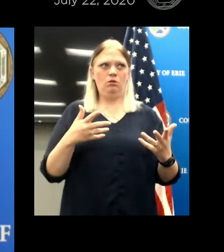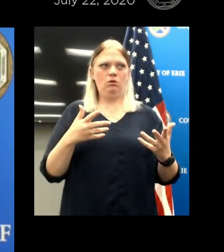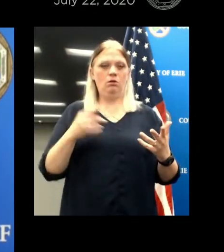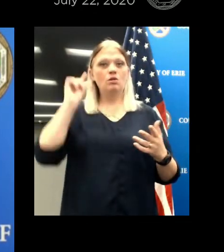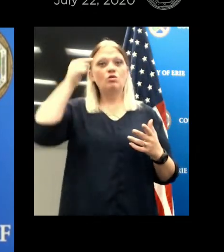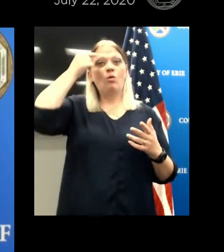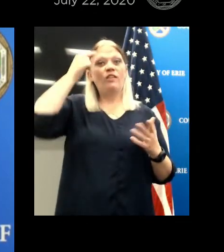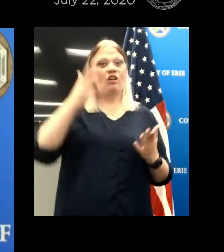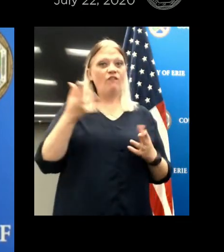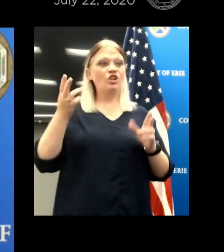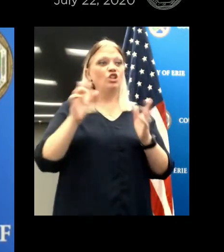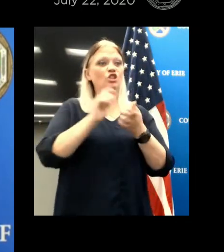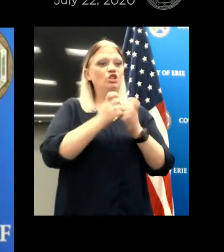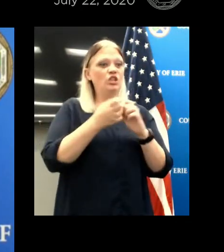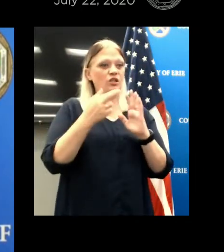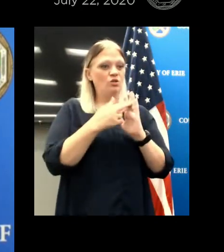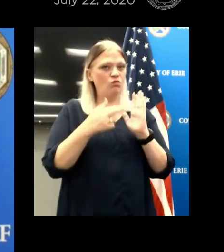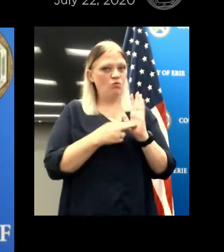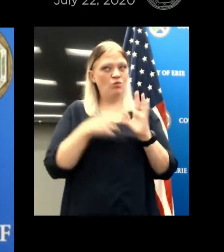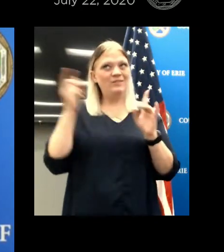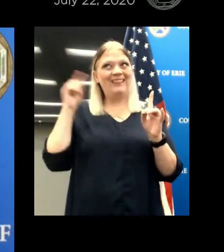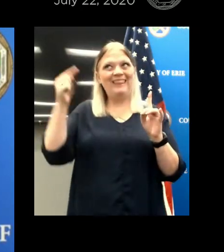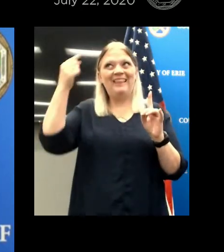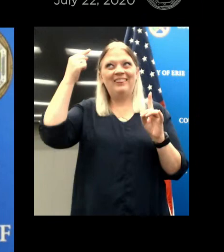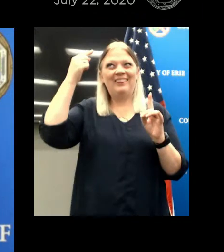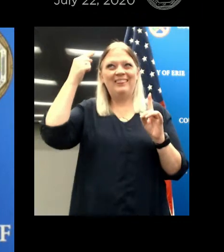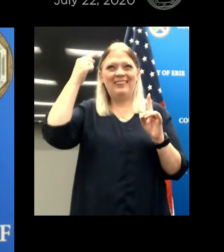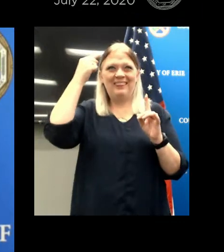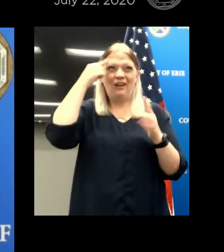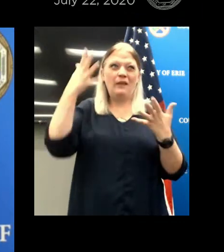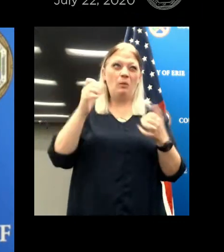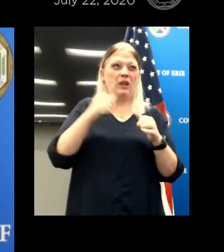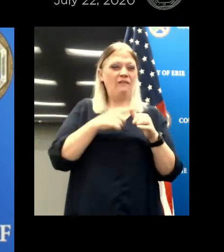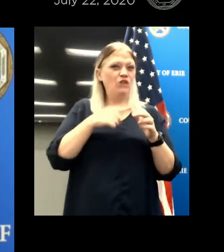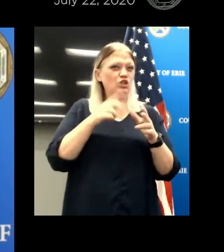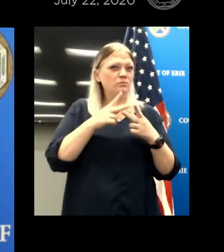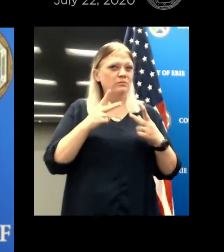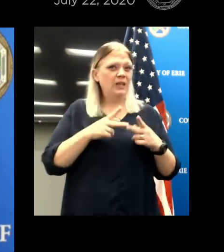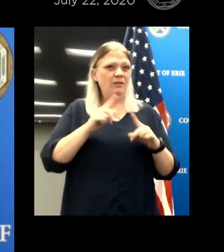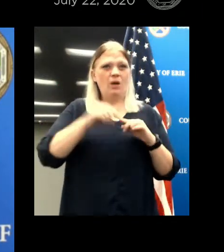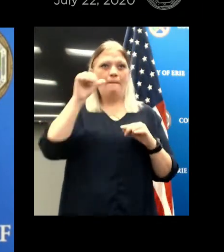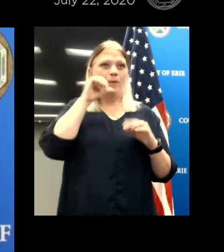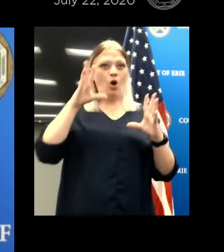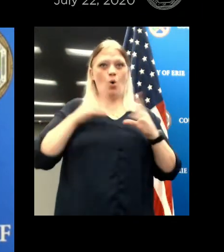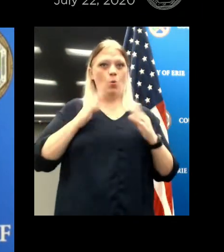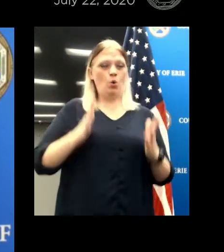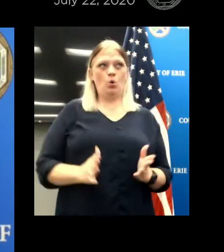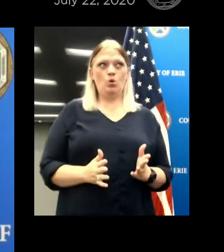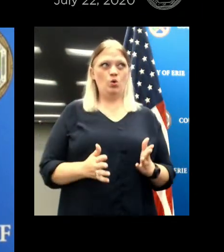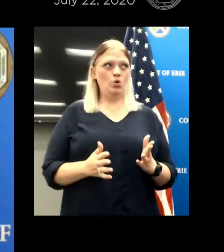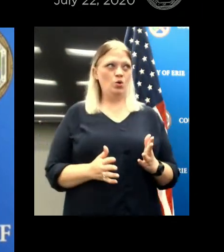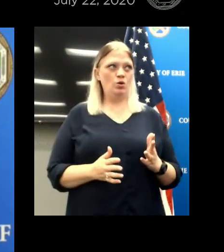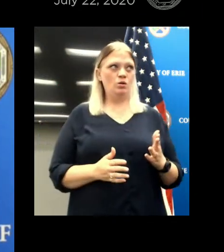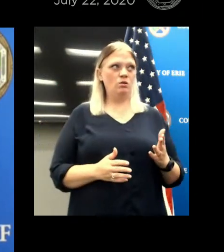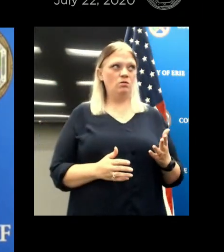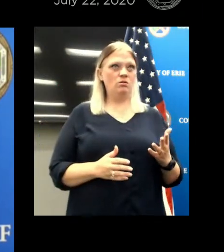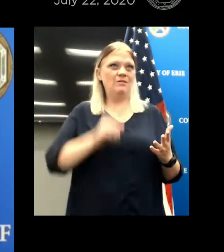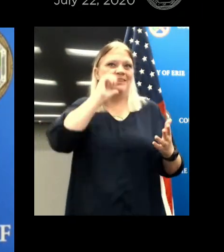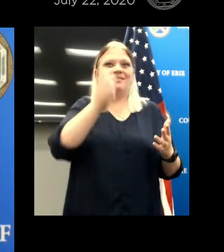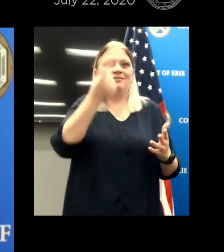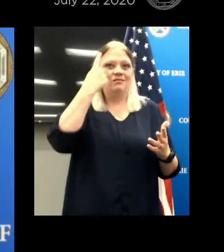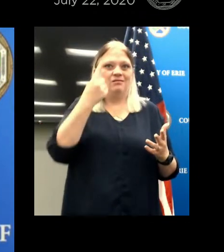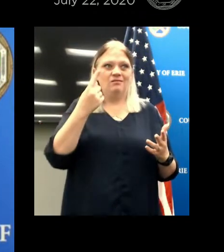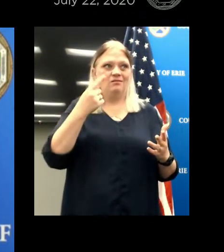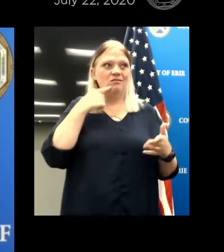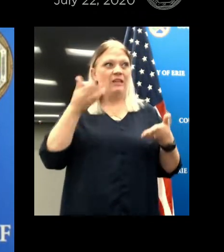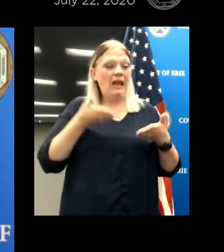governor changed the rules to do what they thought, I think they wanted in the first place, but bar owners weren't really, no one was understanding because they